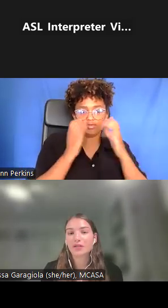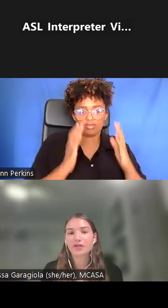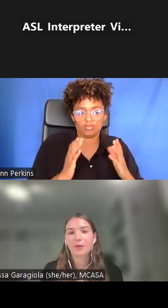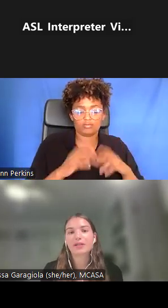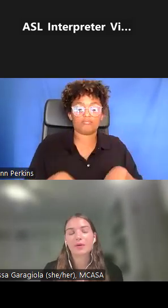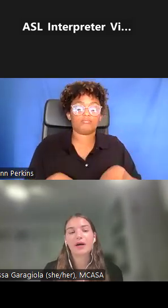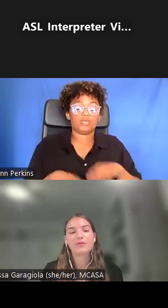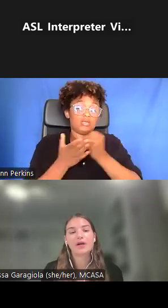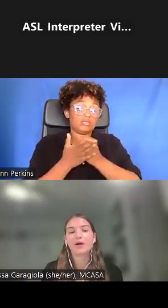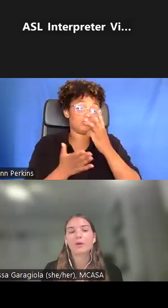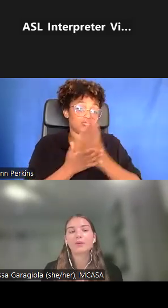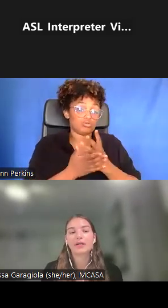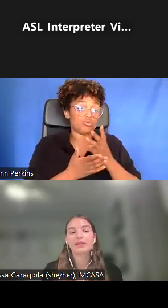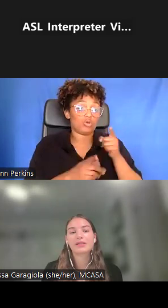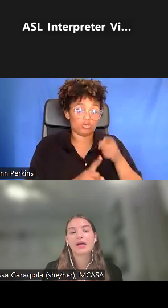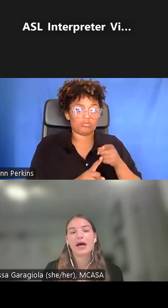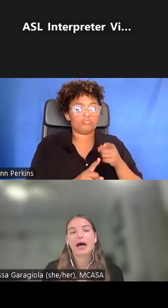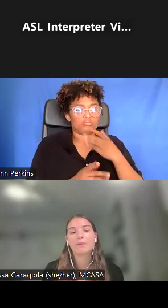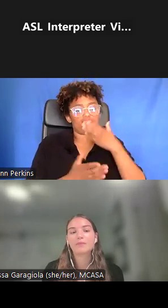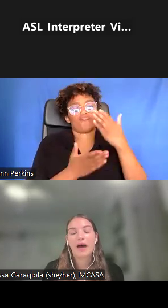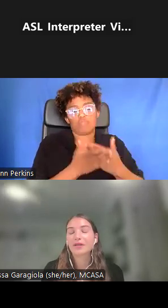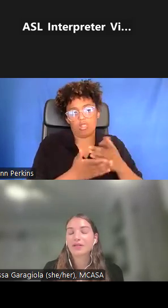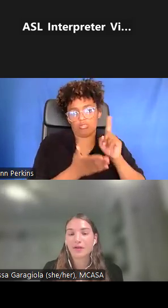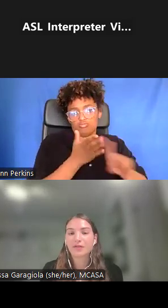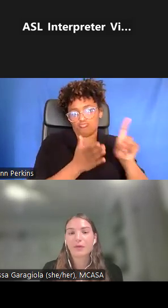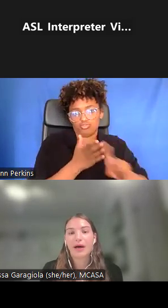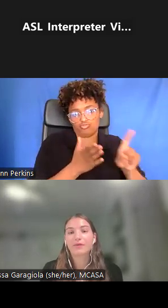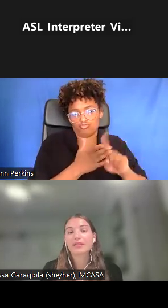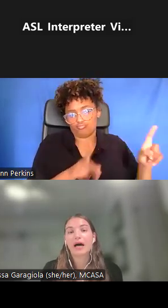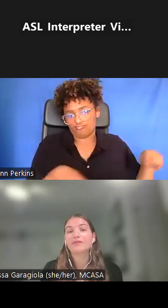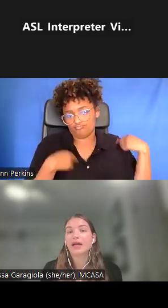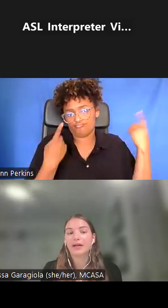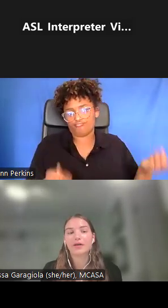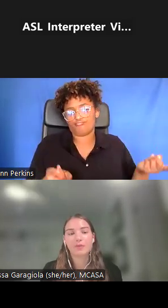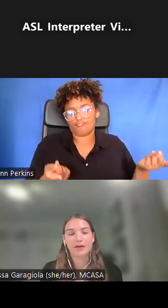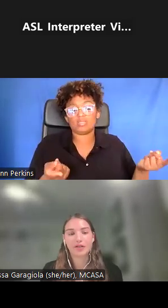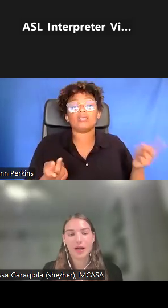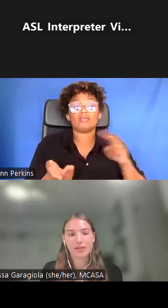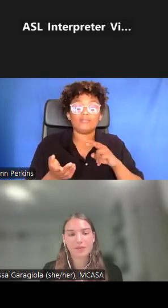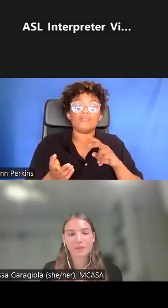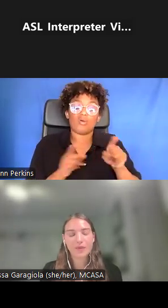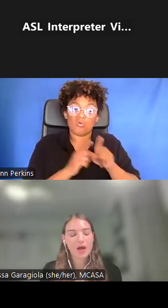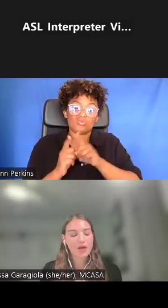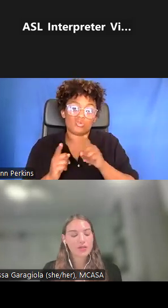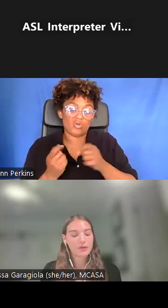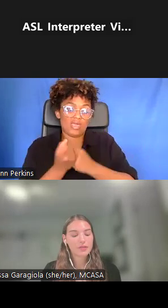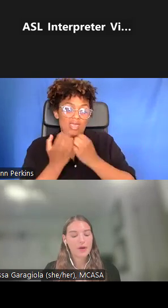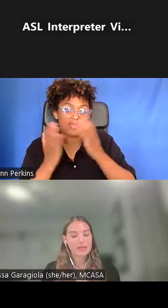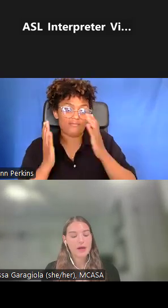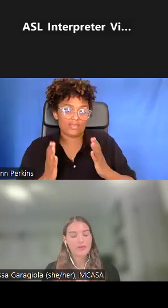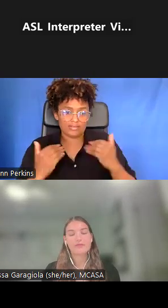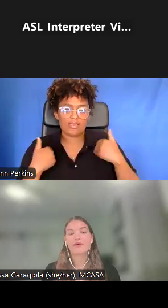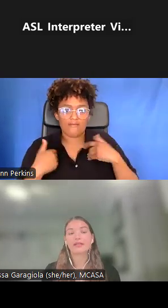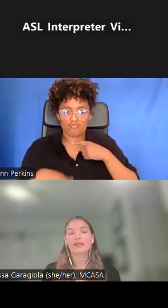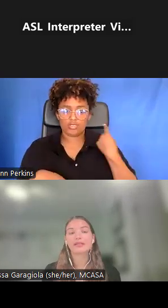well researched, I wanted to bring up this article because advocates are also at risk of secondary traumatic stress. So to